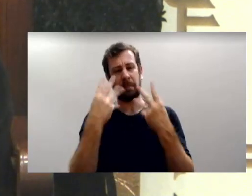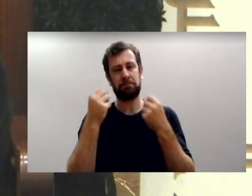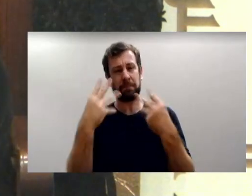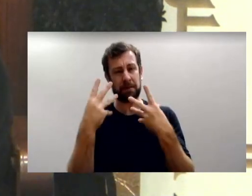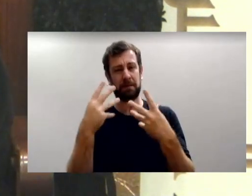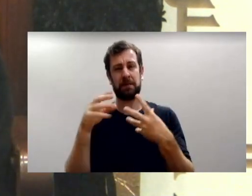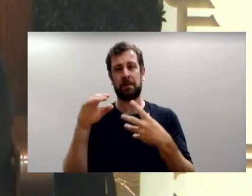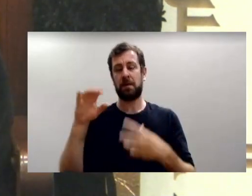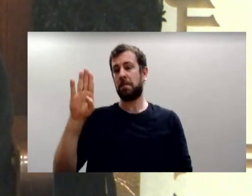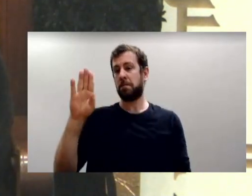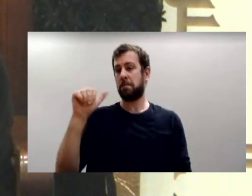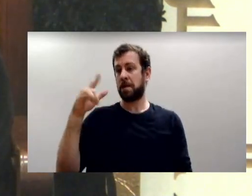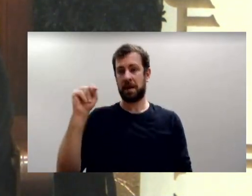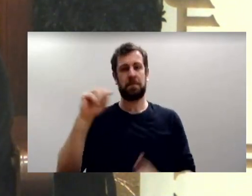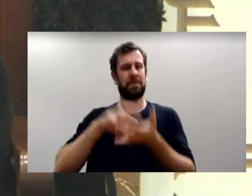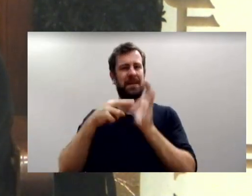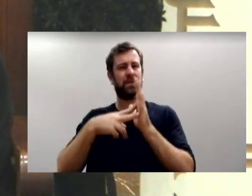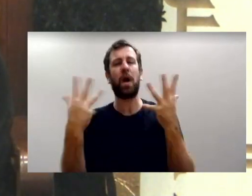Bayyinat means they are very clear.